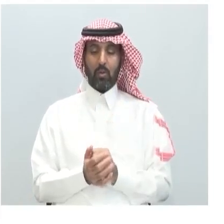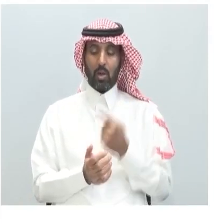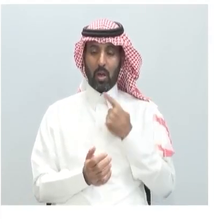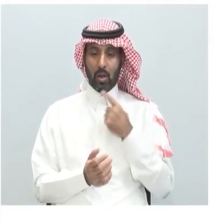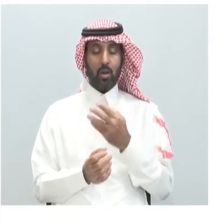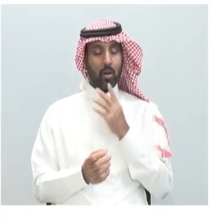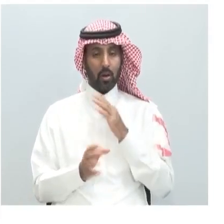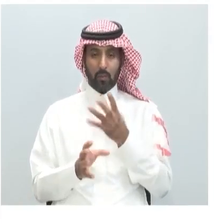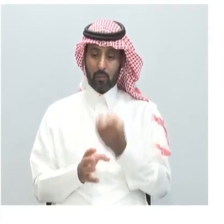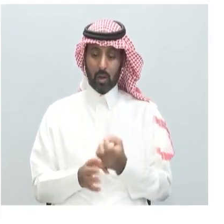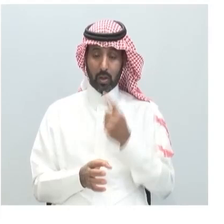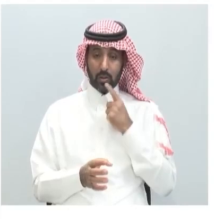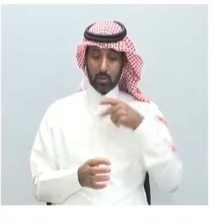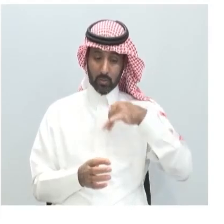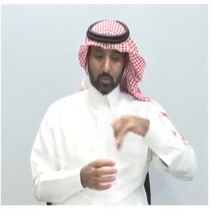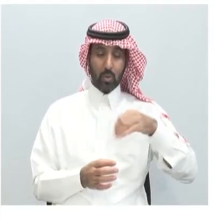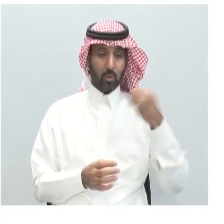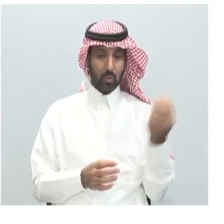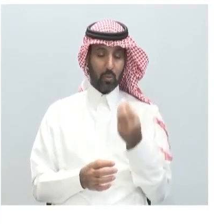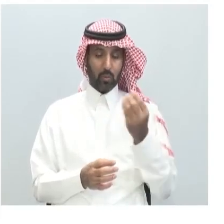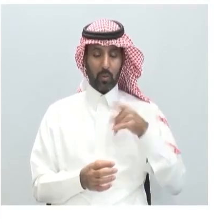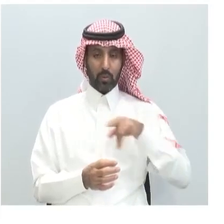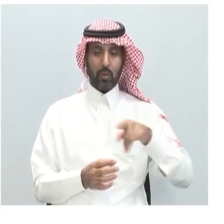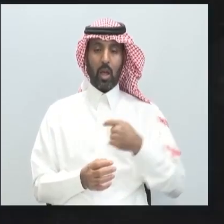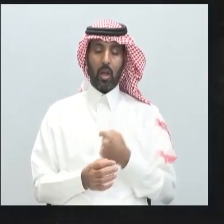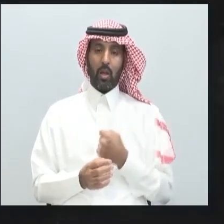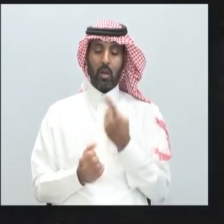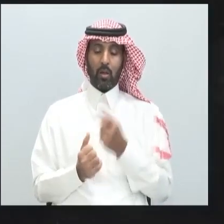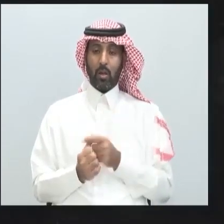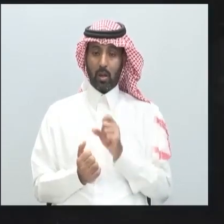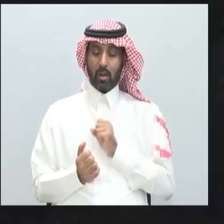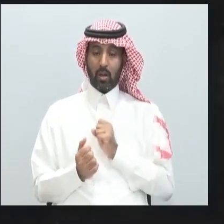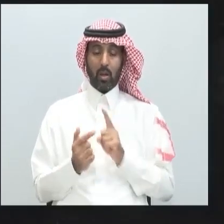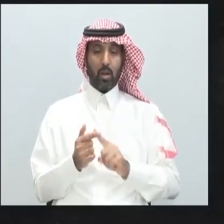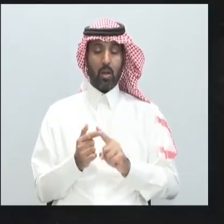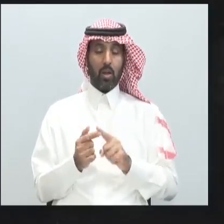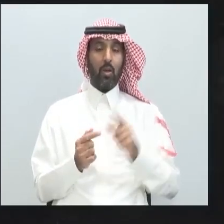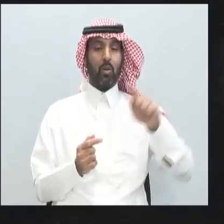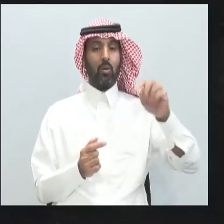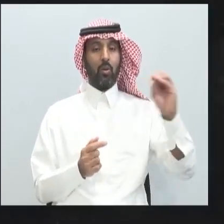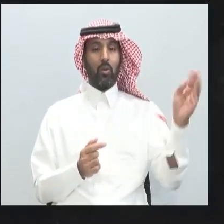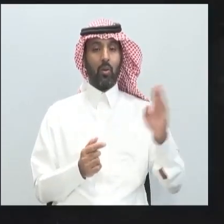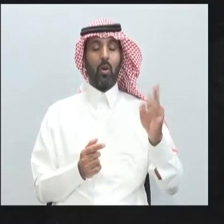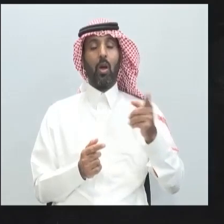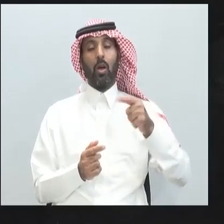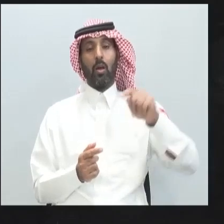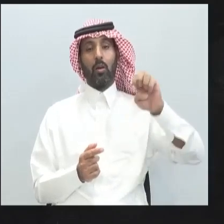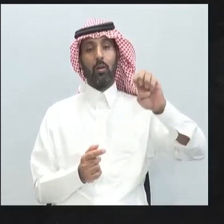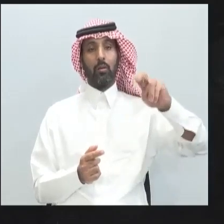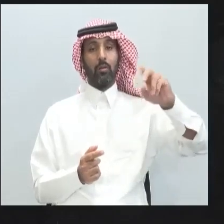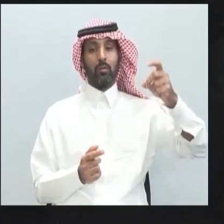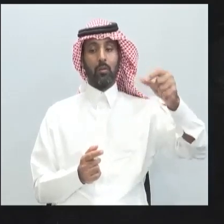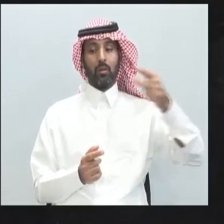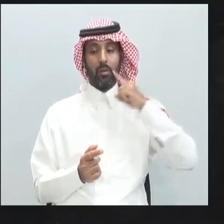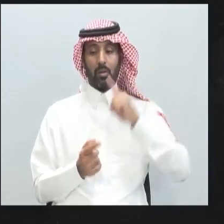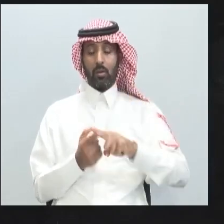off to go on a trip. So you can use two or enough followed by the infinitive. For example, you say,